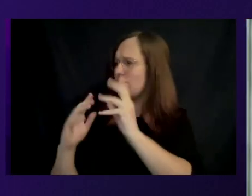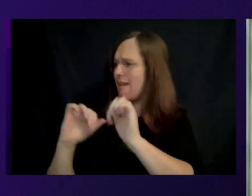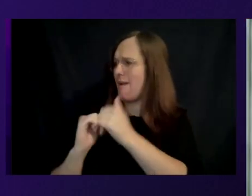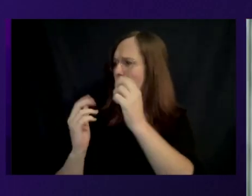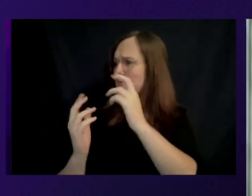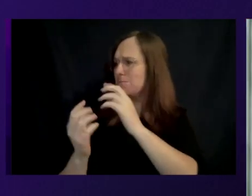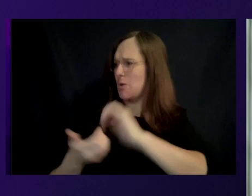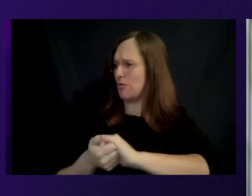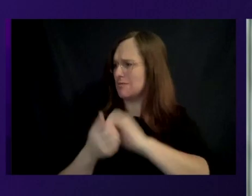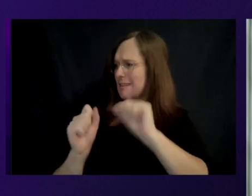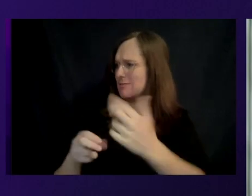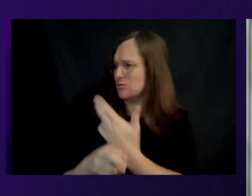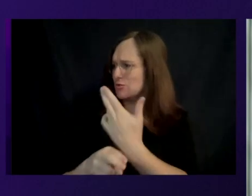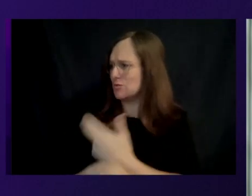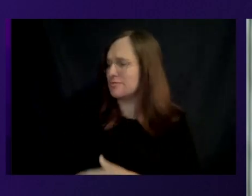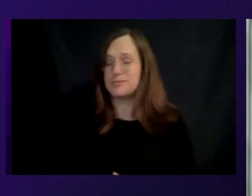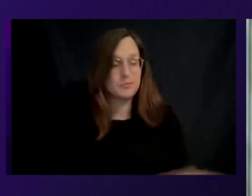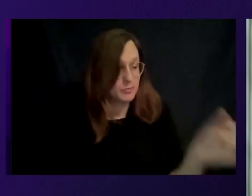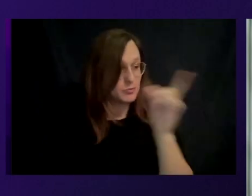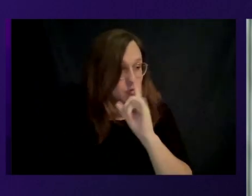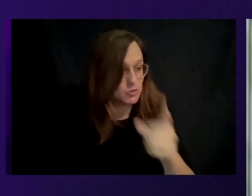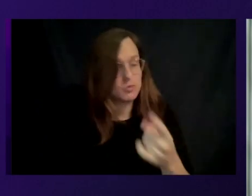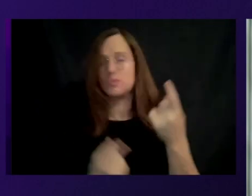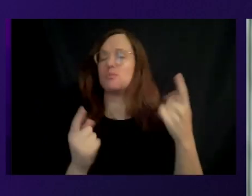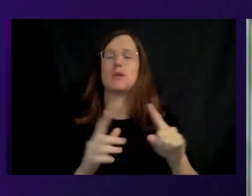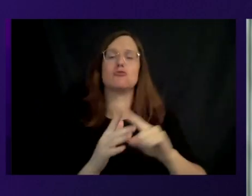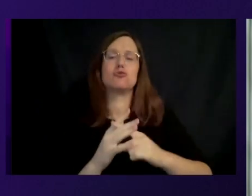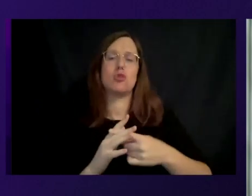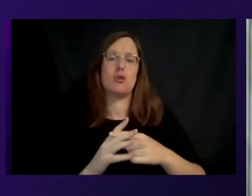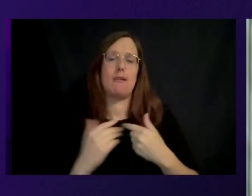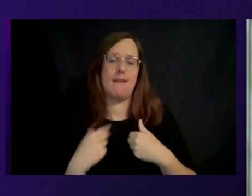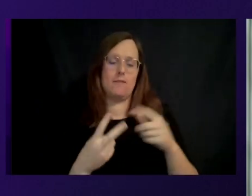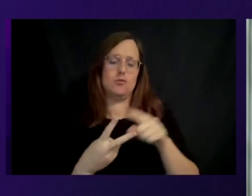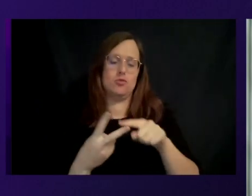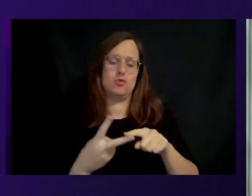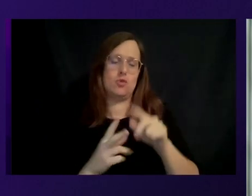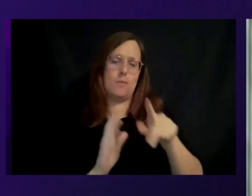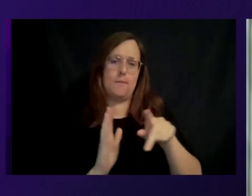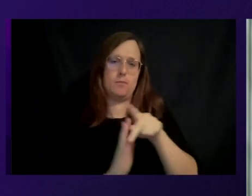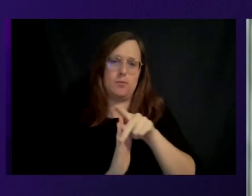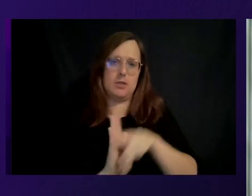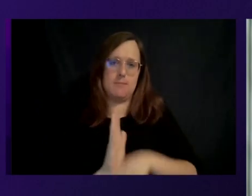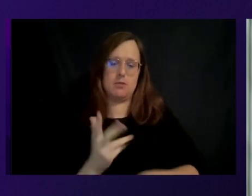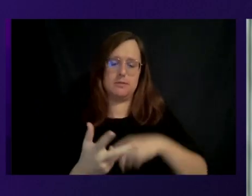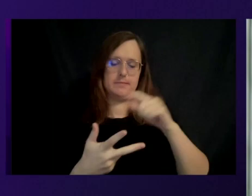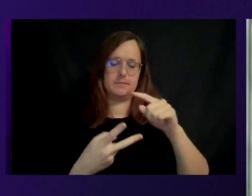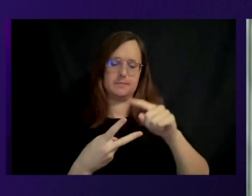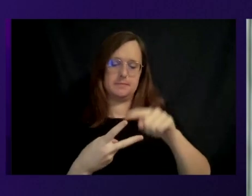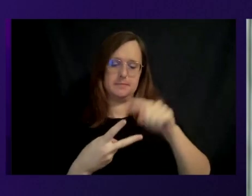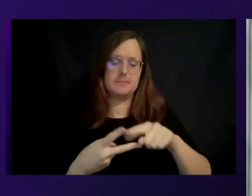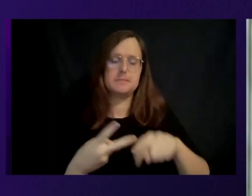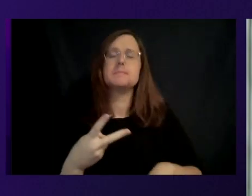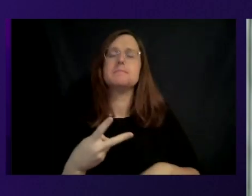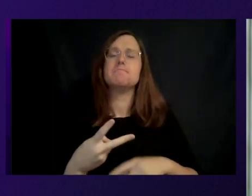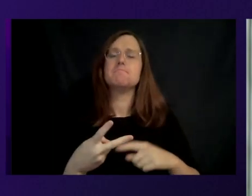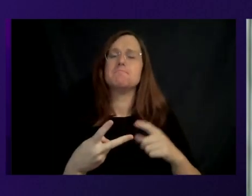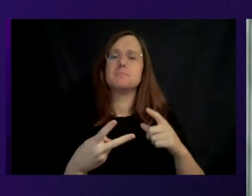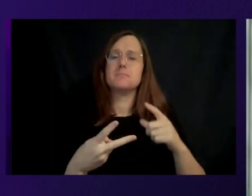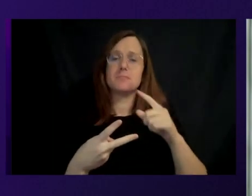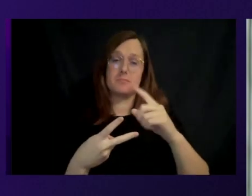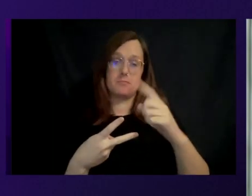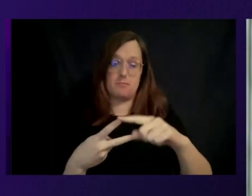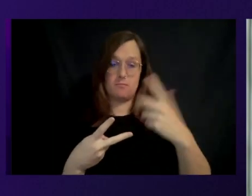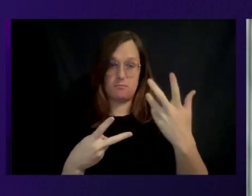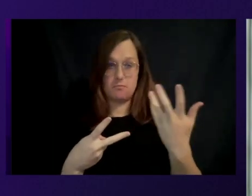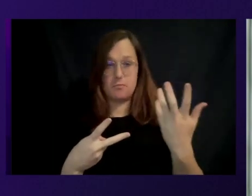when we started Amazon EC2, we established two principles that define our commitment to customers and partners. First is we provide